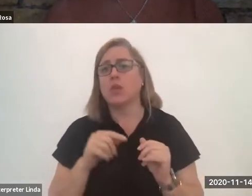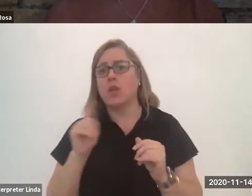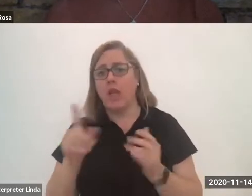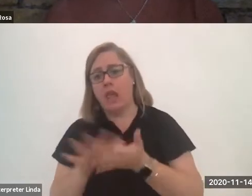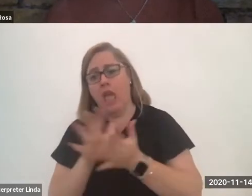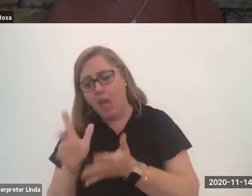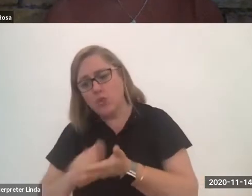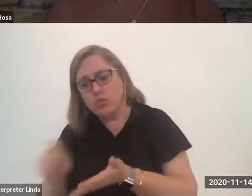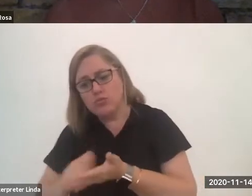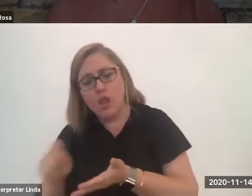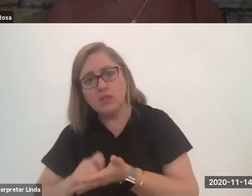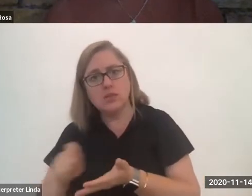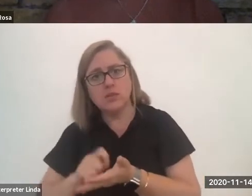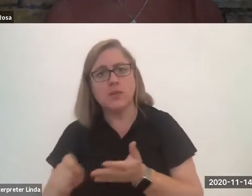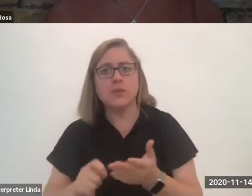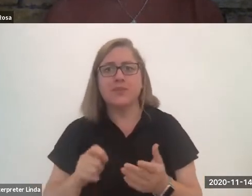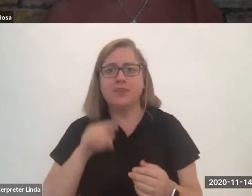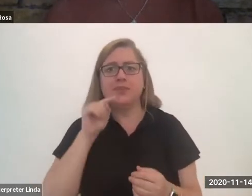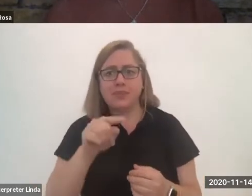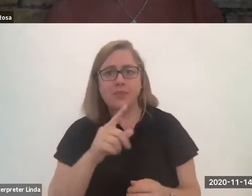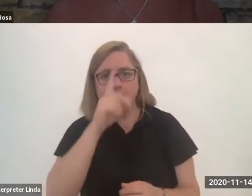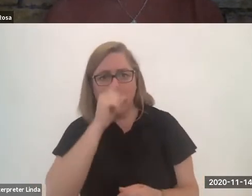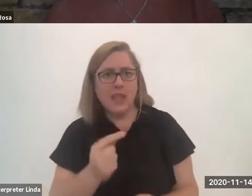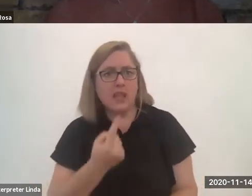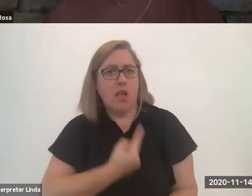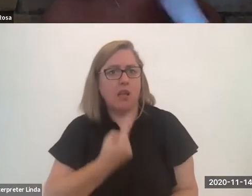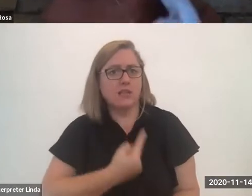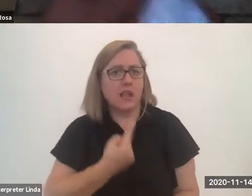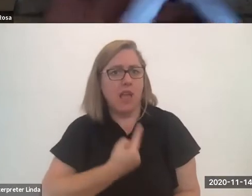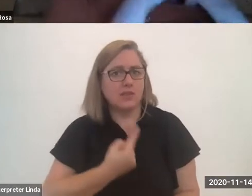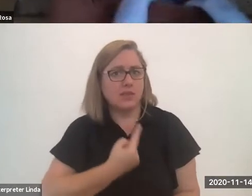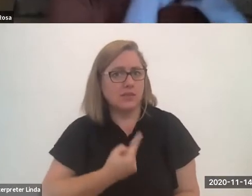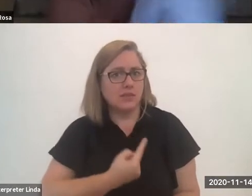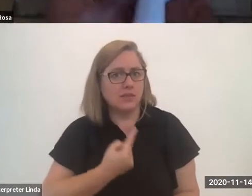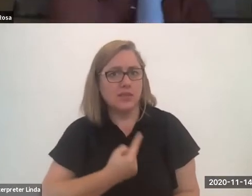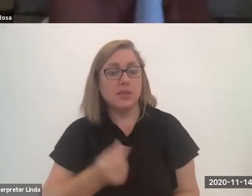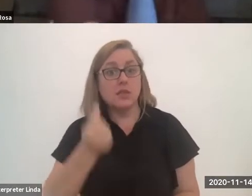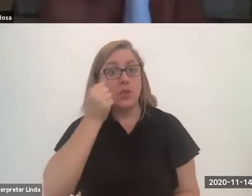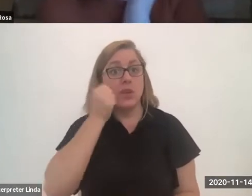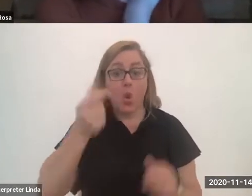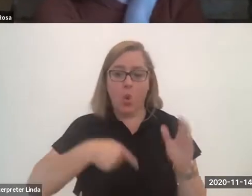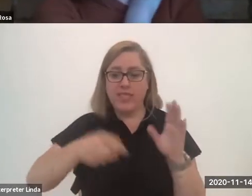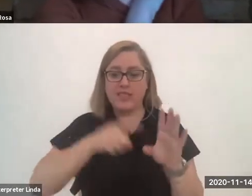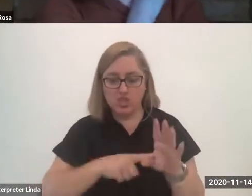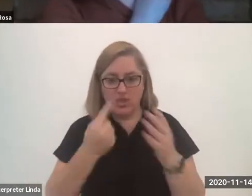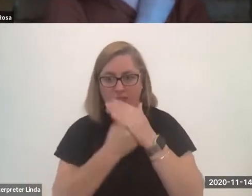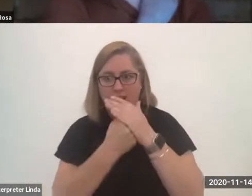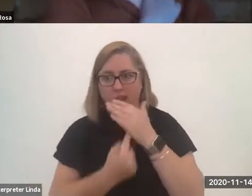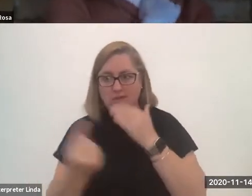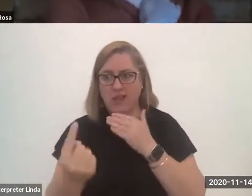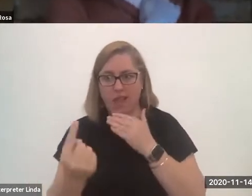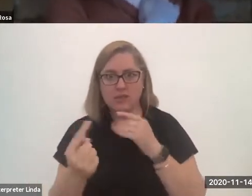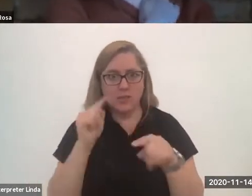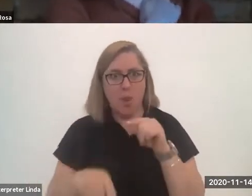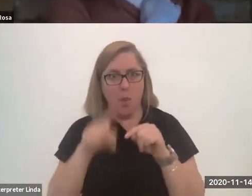that you would write, because it can be quite isolating now that we had a large portion of this year being in isolation and trying